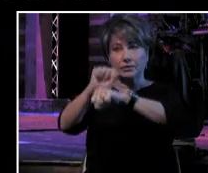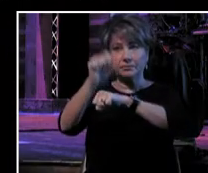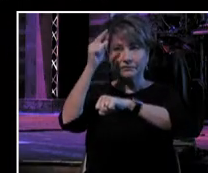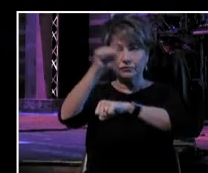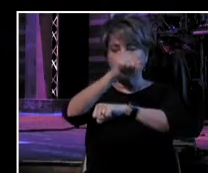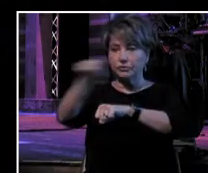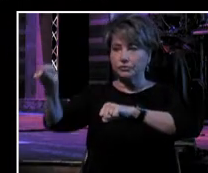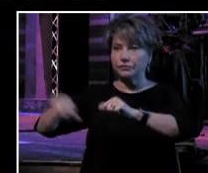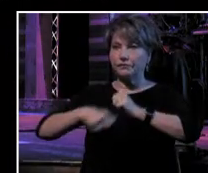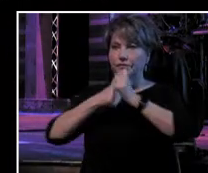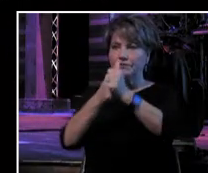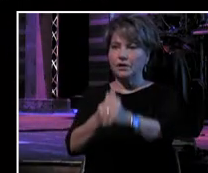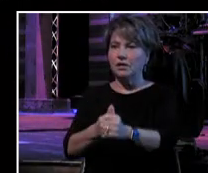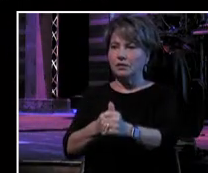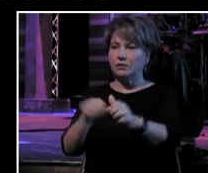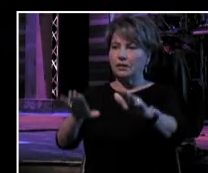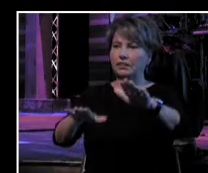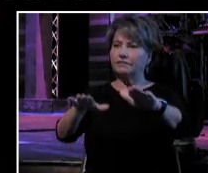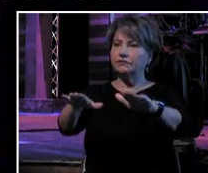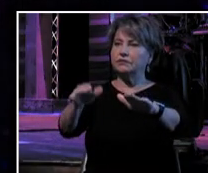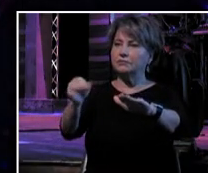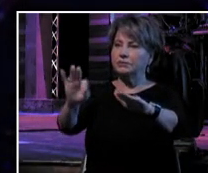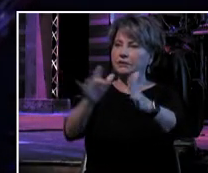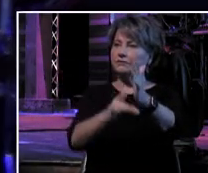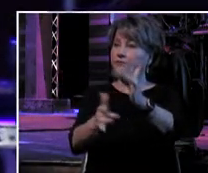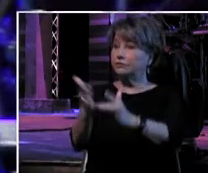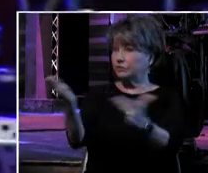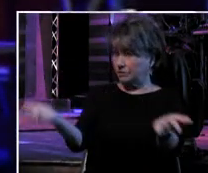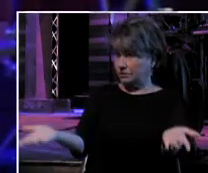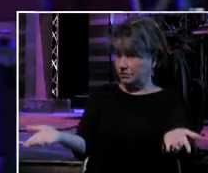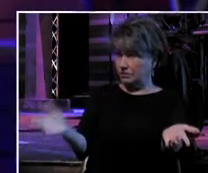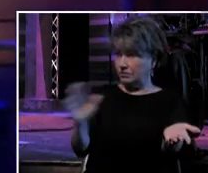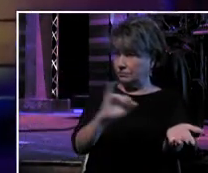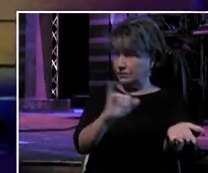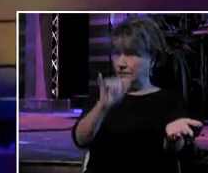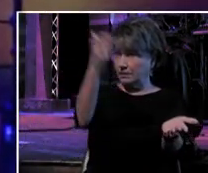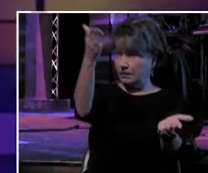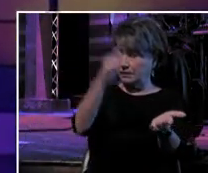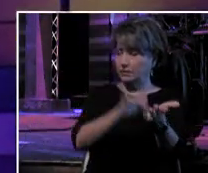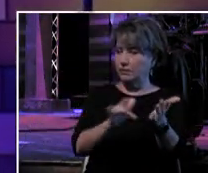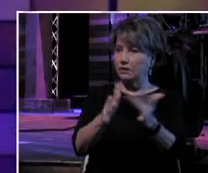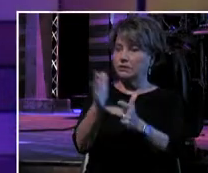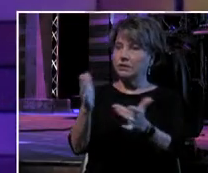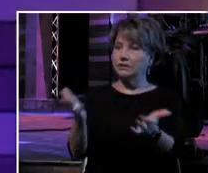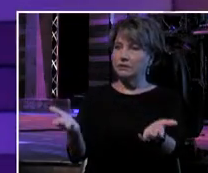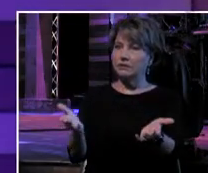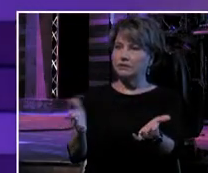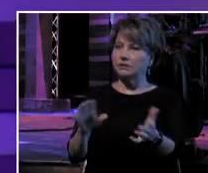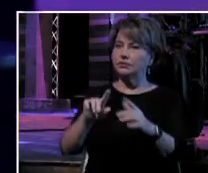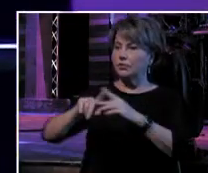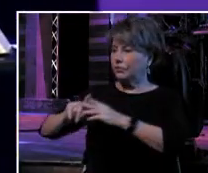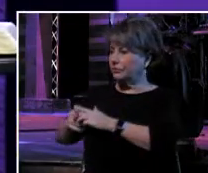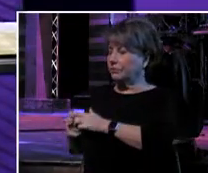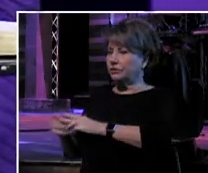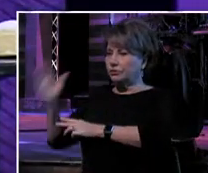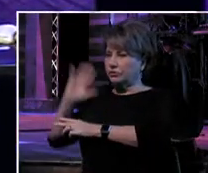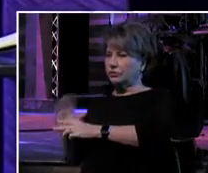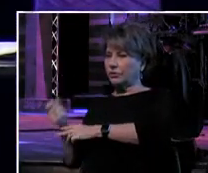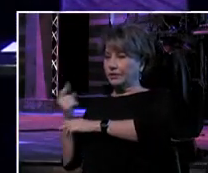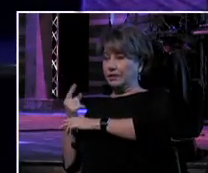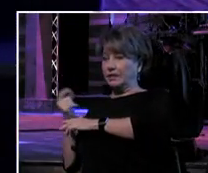for you to follow in the footsteps of Jesus. Let me just again, proof text, the original followers of Jesus, the